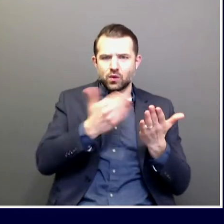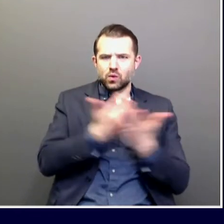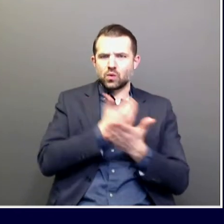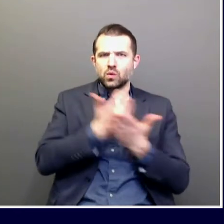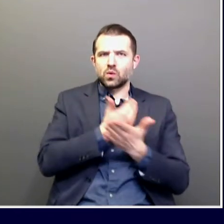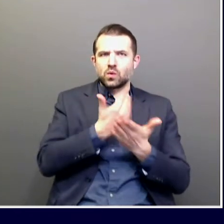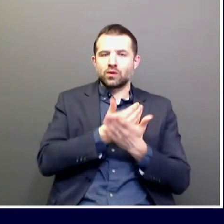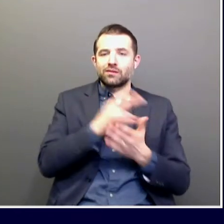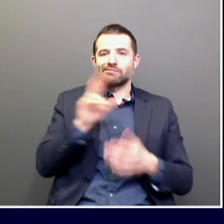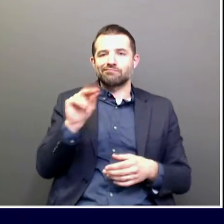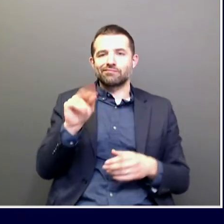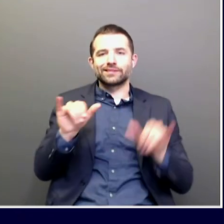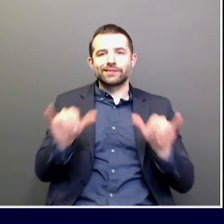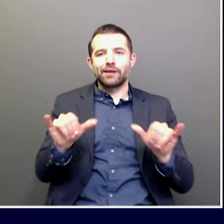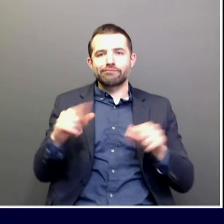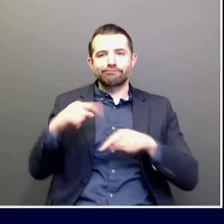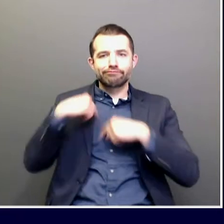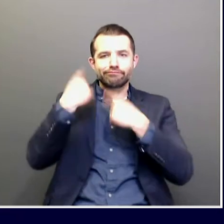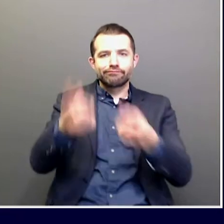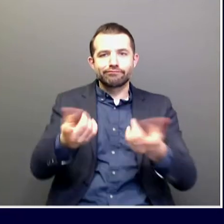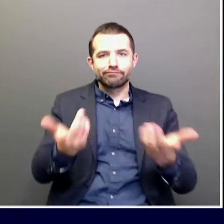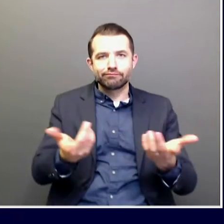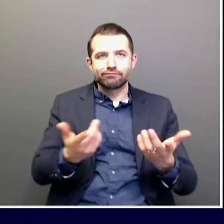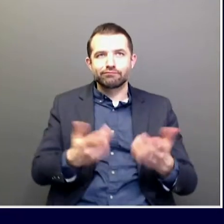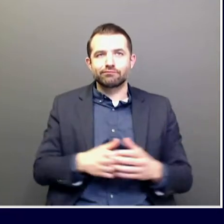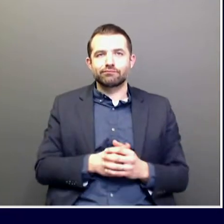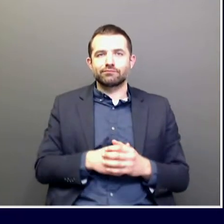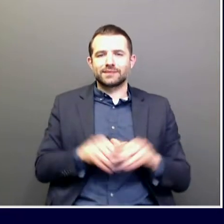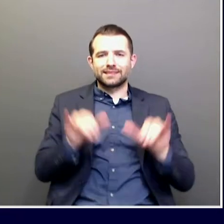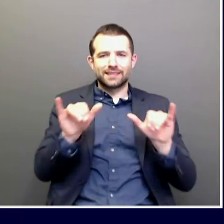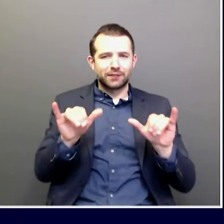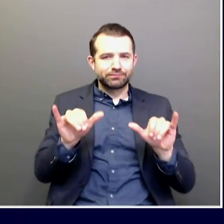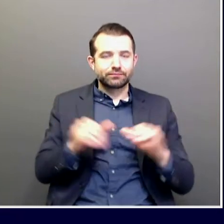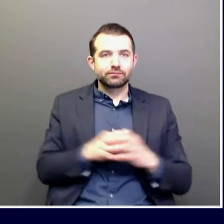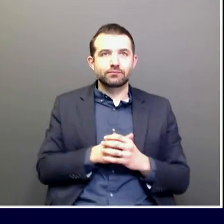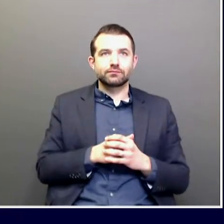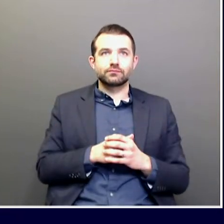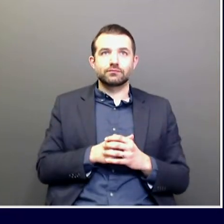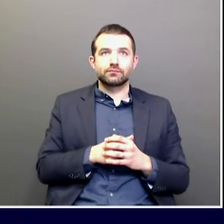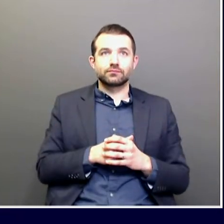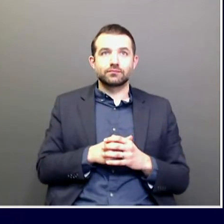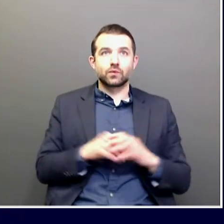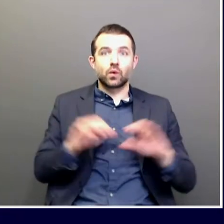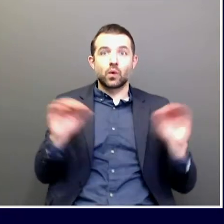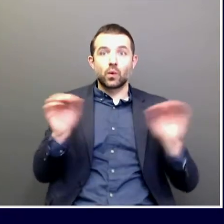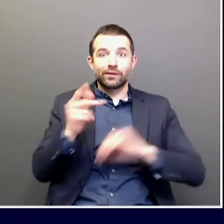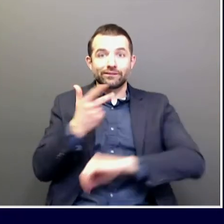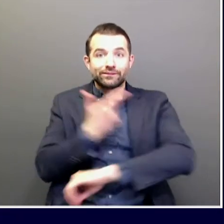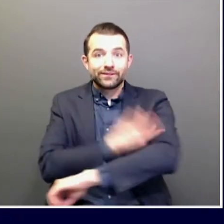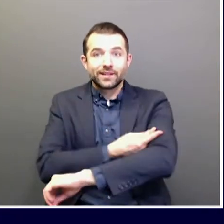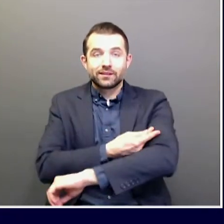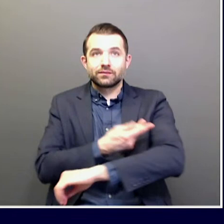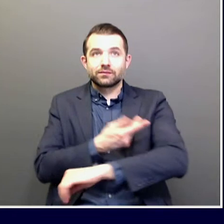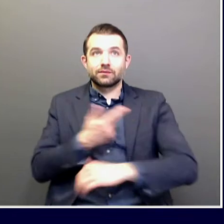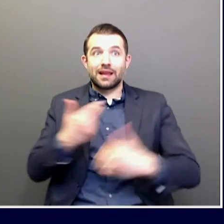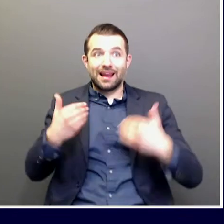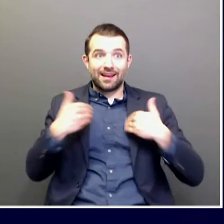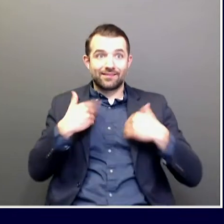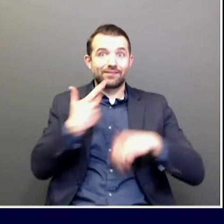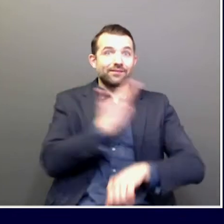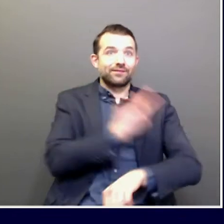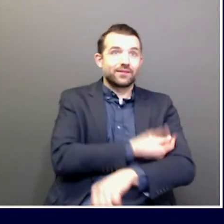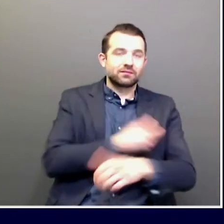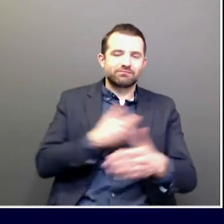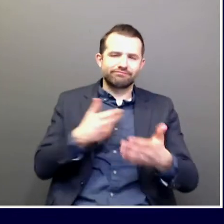bout of COVID. But one of the other things that's going on here, Corey, is that there's just so much virus around. Omicron spreads so